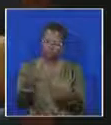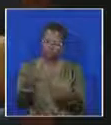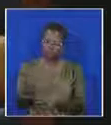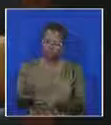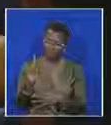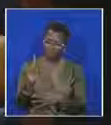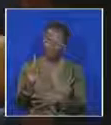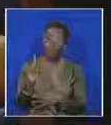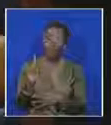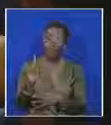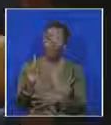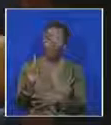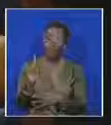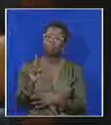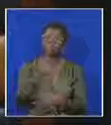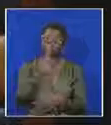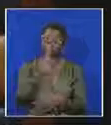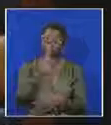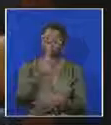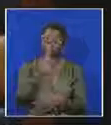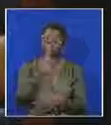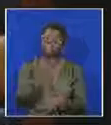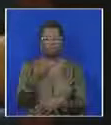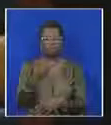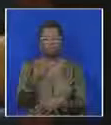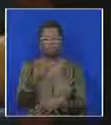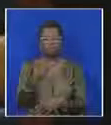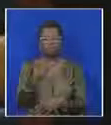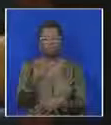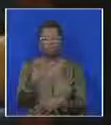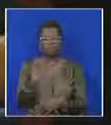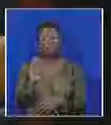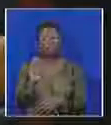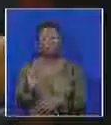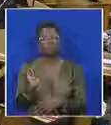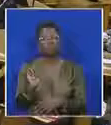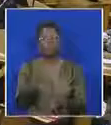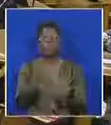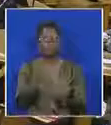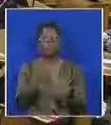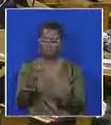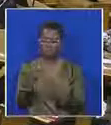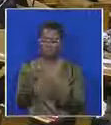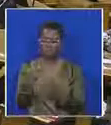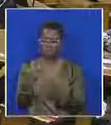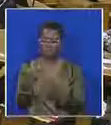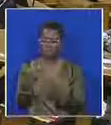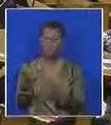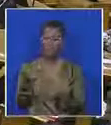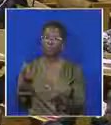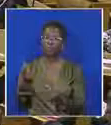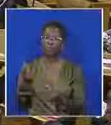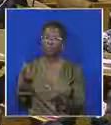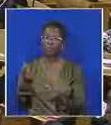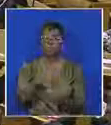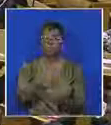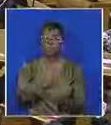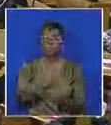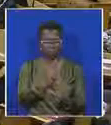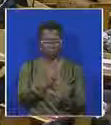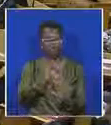Speaker. Yes, Honourable Khadebe. Before we pass the issue of Honourable Ollis, Honourable Ollis